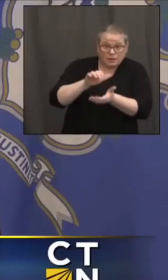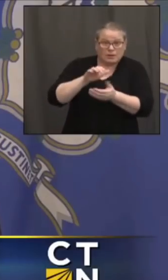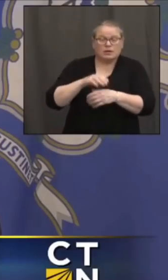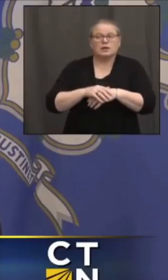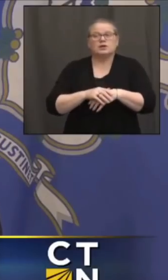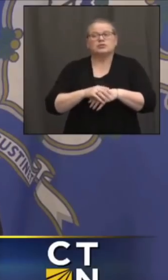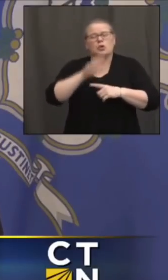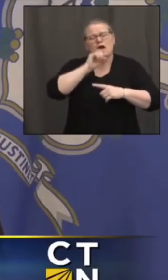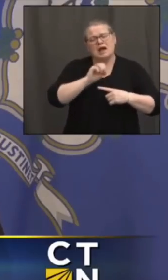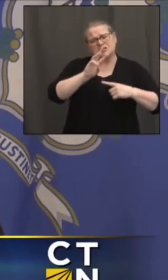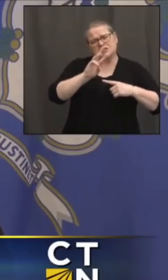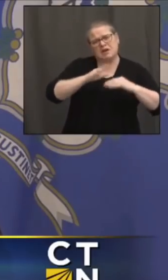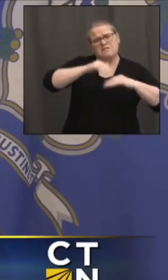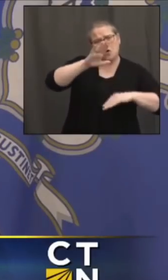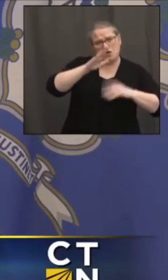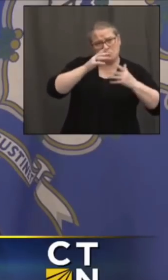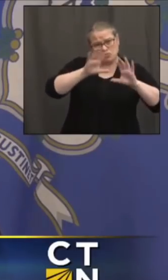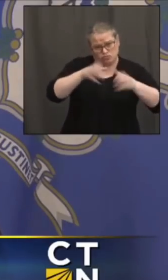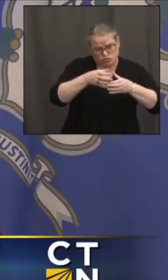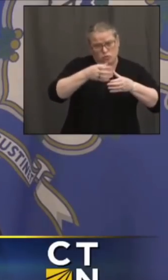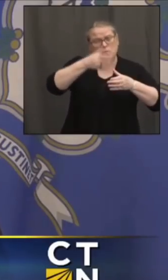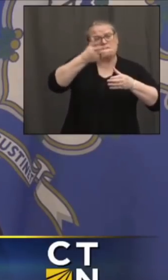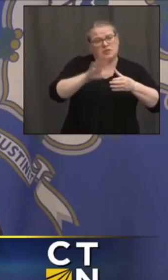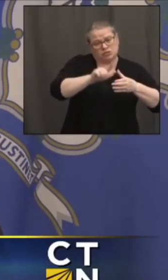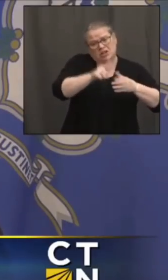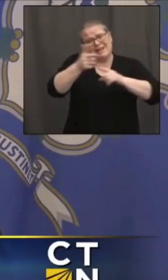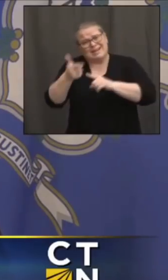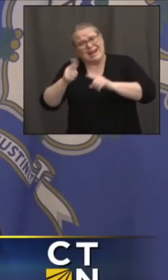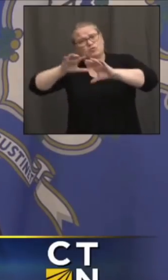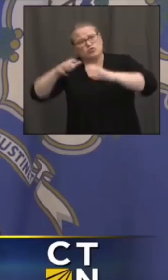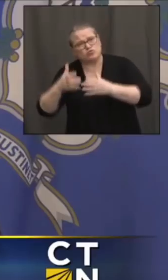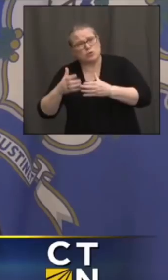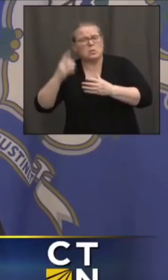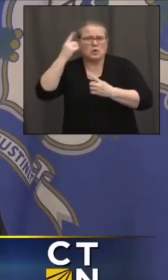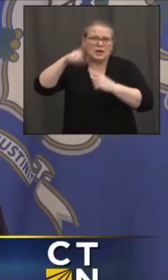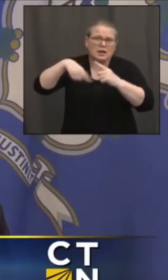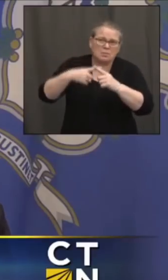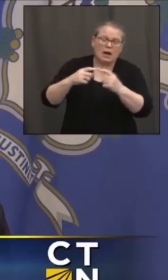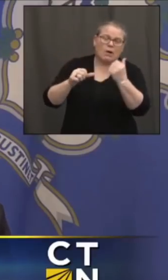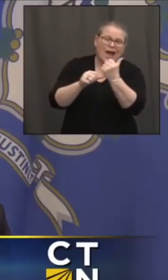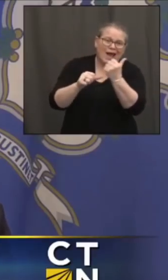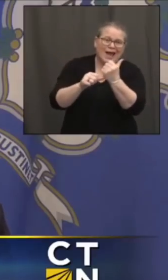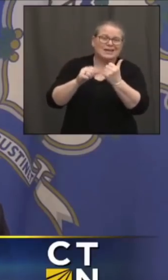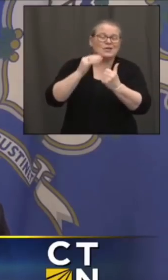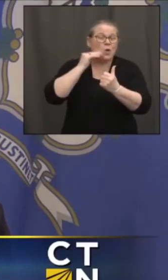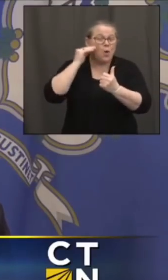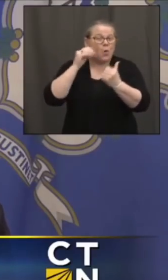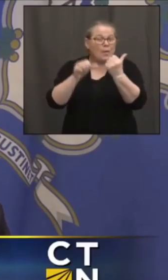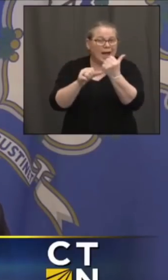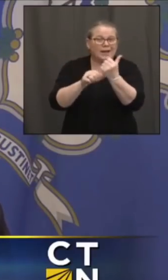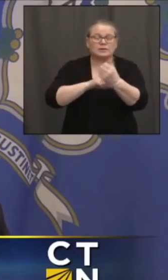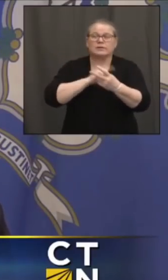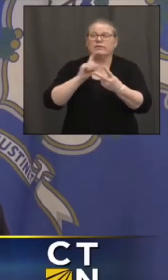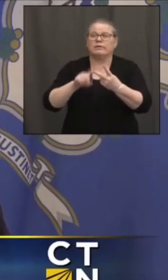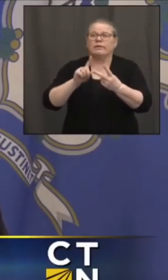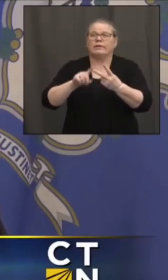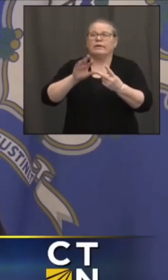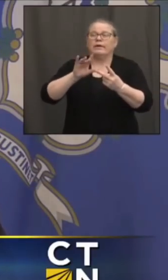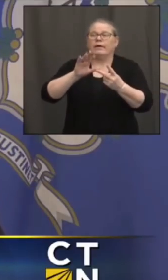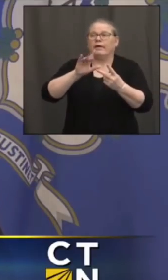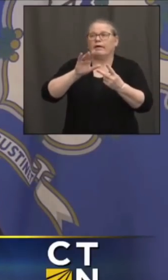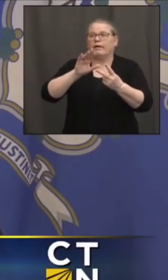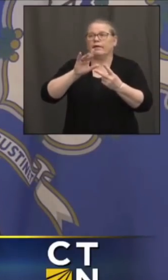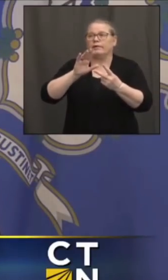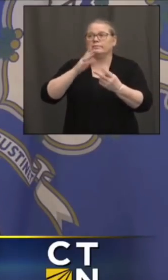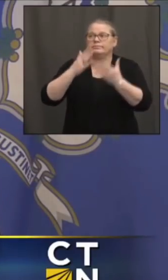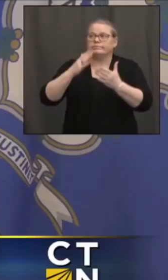workers, but more specifically to your question about people with pre-existing conditions, I think we're going to have doctors, for starters, reaching out to